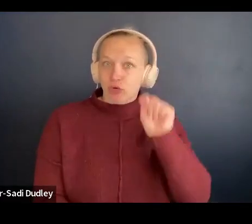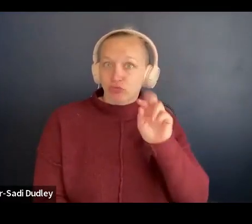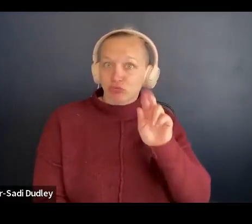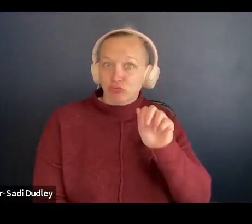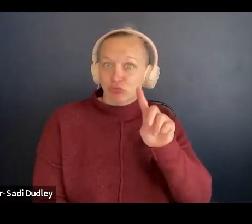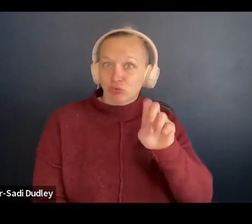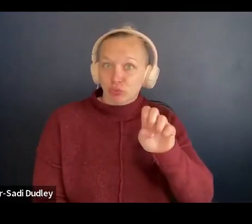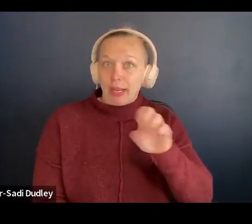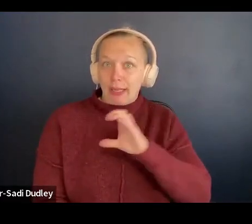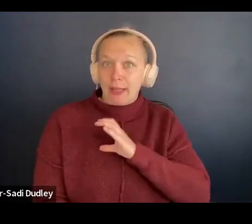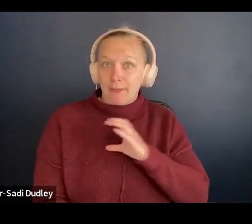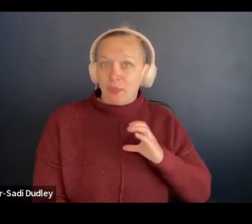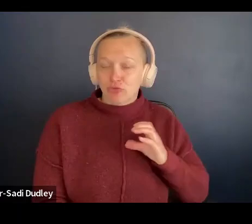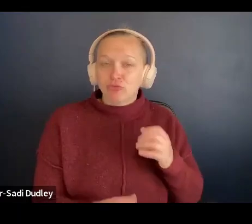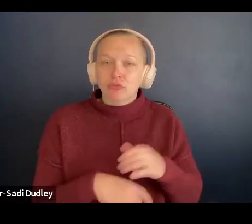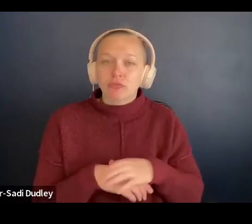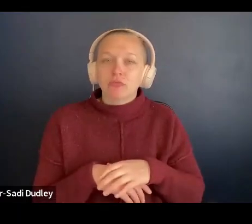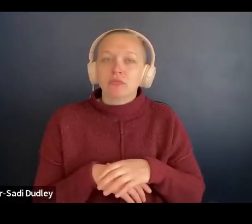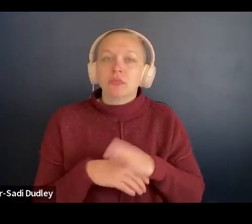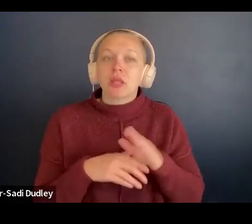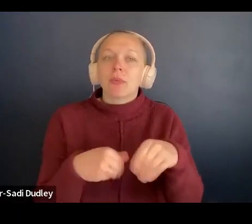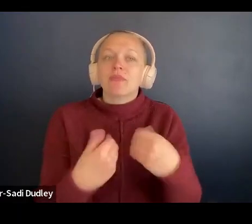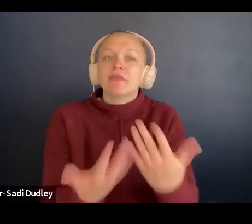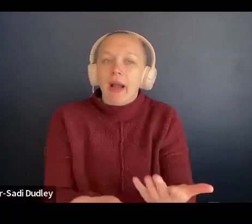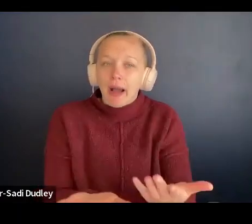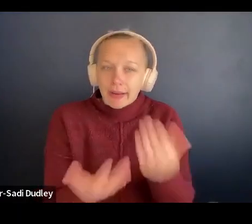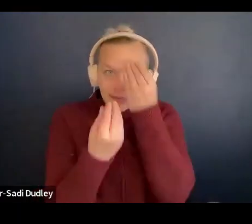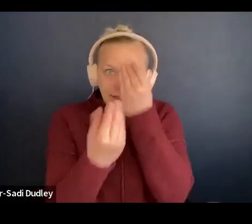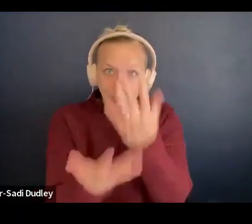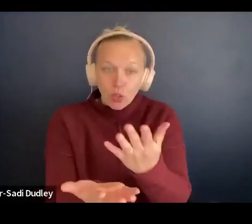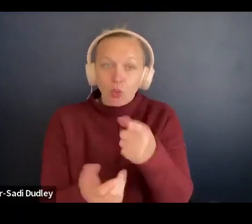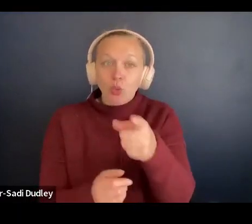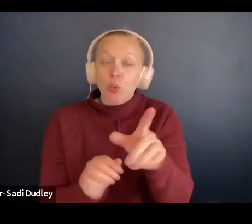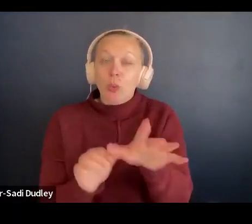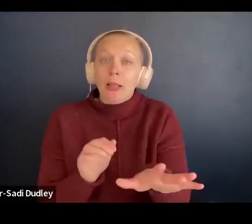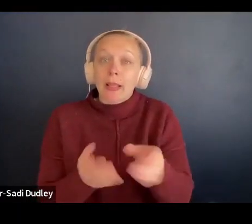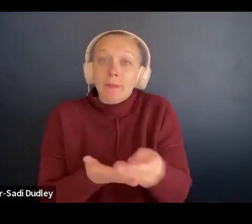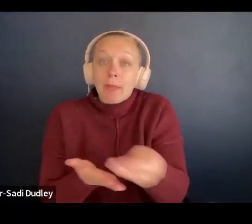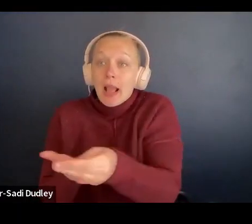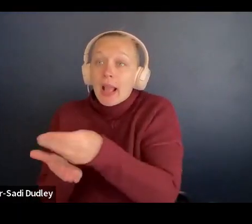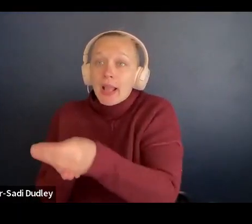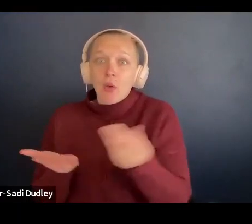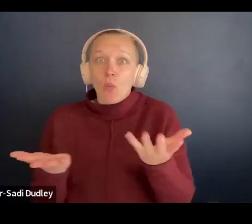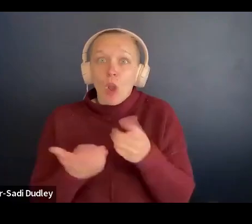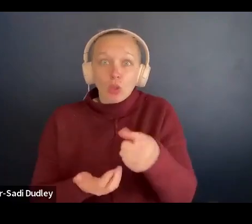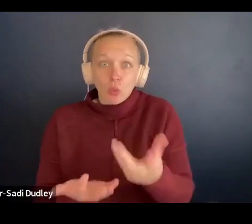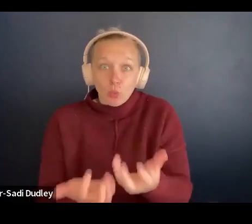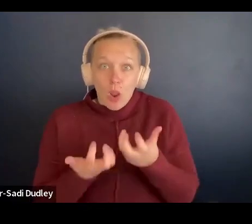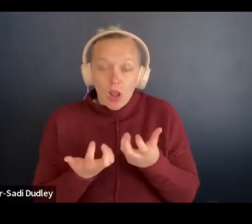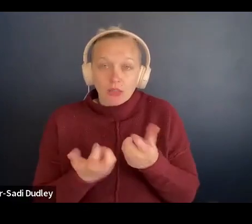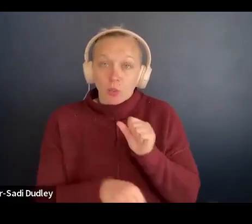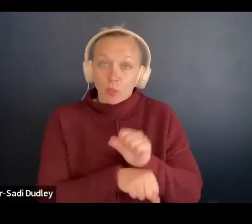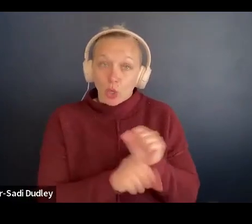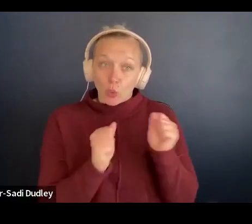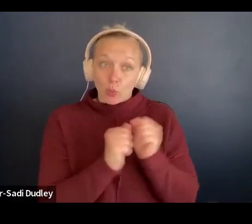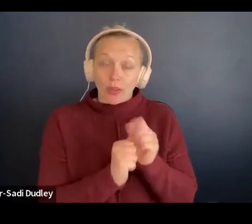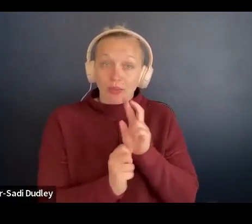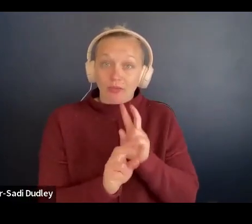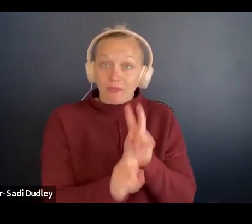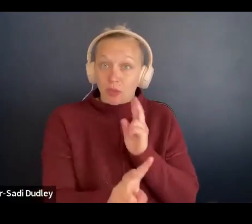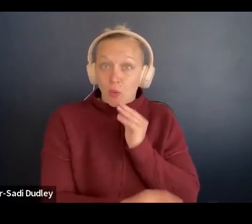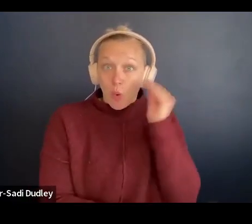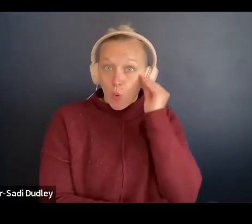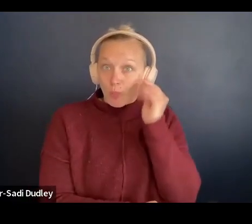it gives you the right to buy only the funeral arrangements and items you want. When you're working with a funeral home, you do not have to accept